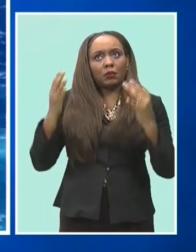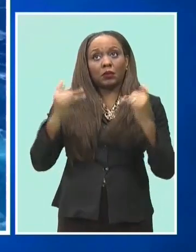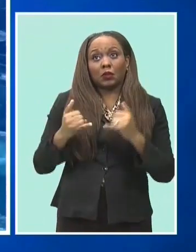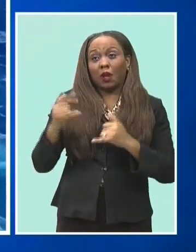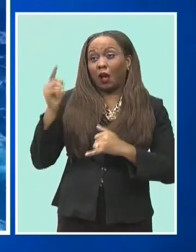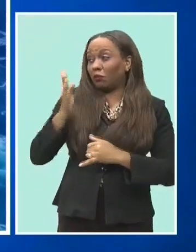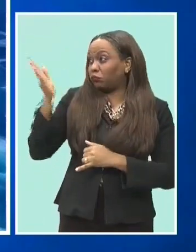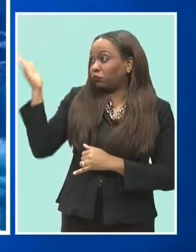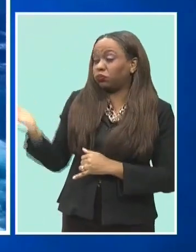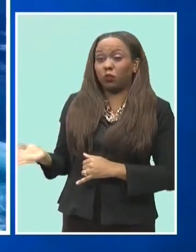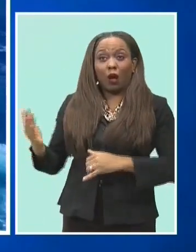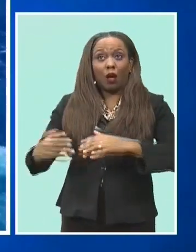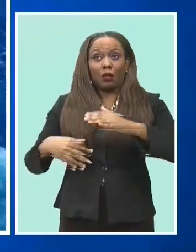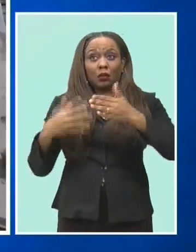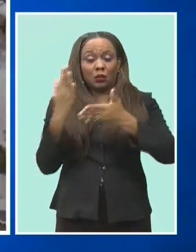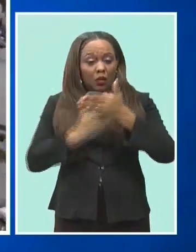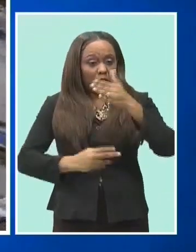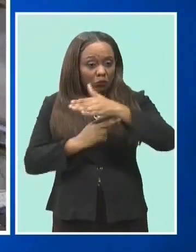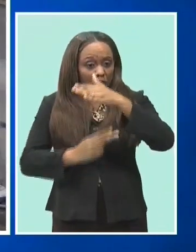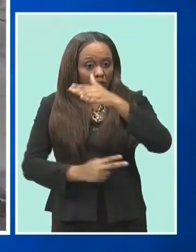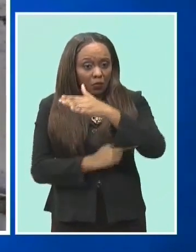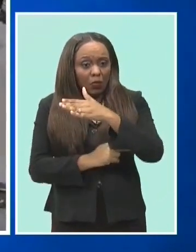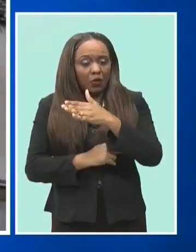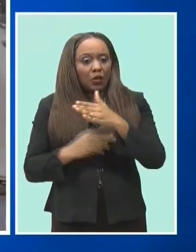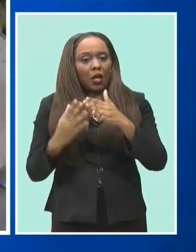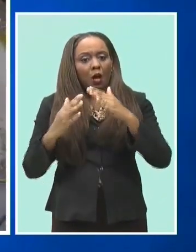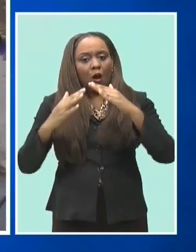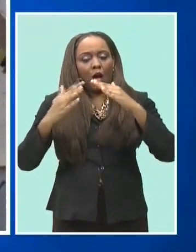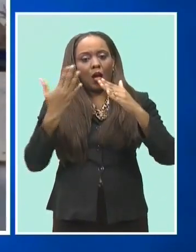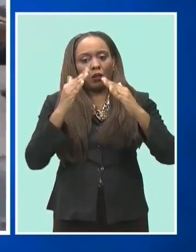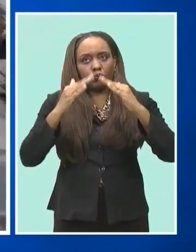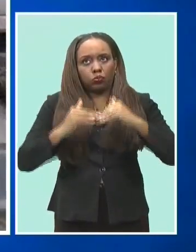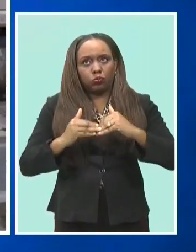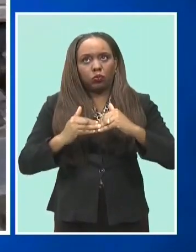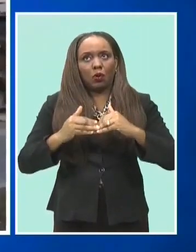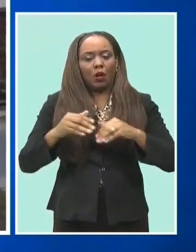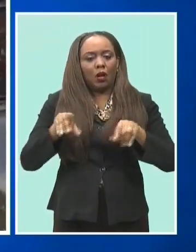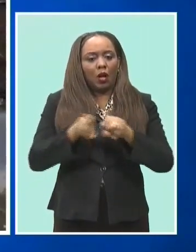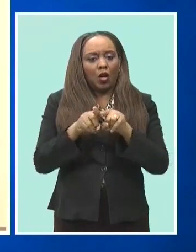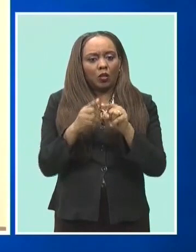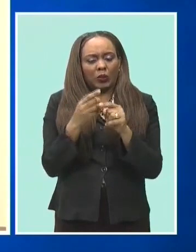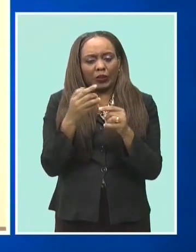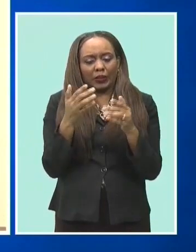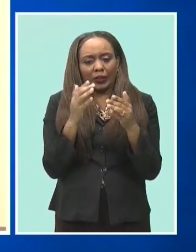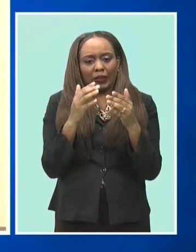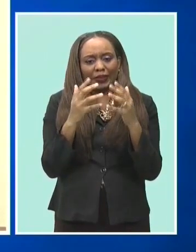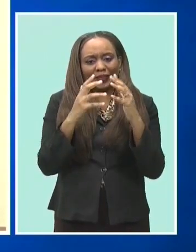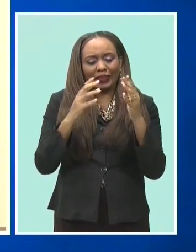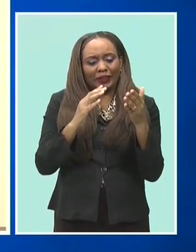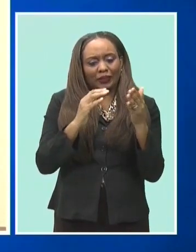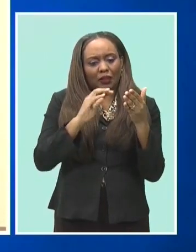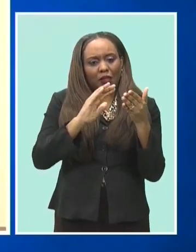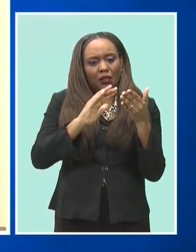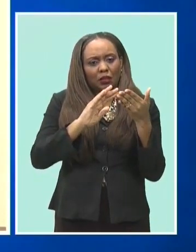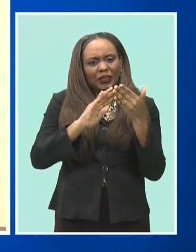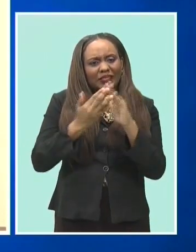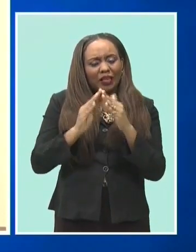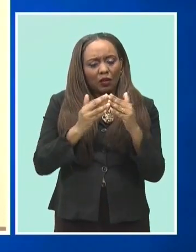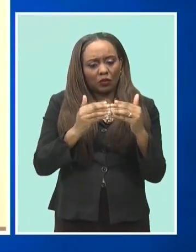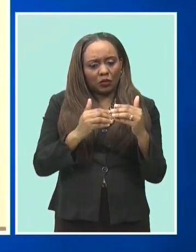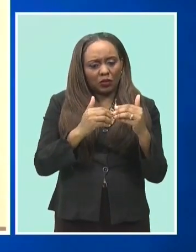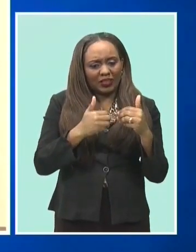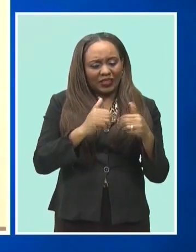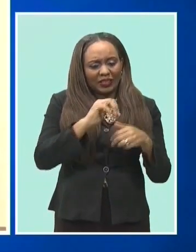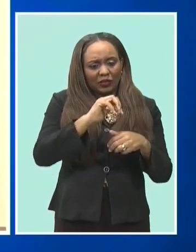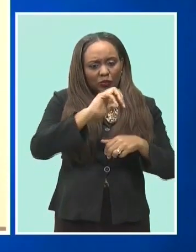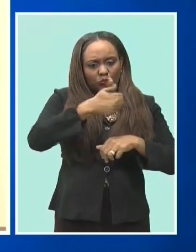and low-lying areas in Abaco and East Grand Bahama. He says shanty towns are also at risk. Central Abaco area, the Marsh Harbor area,